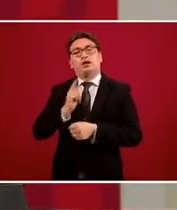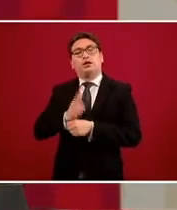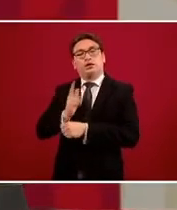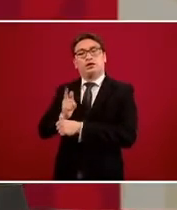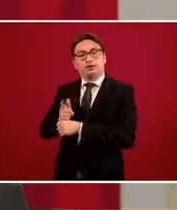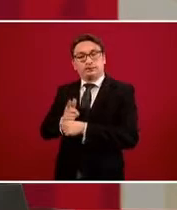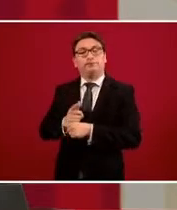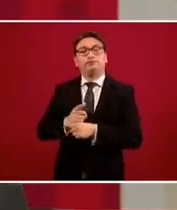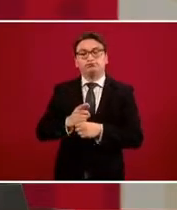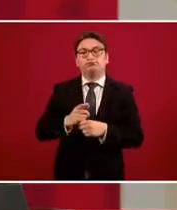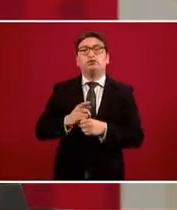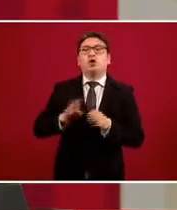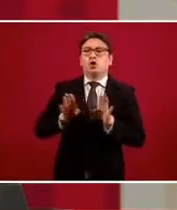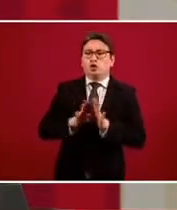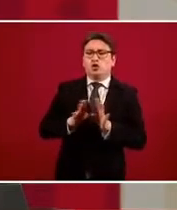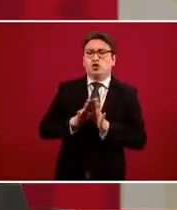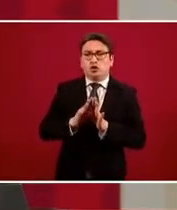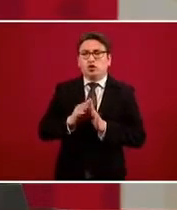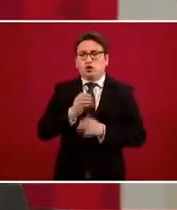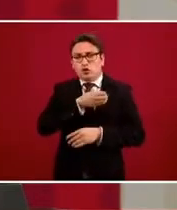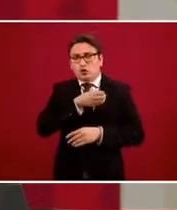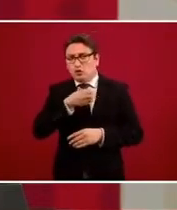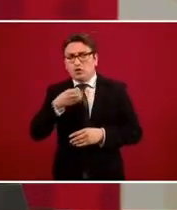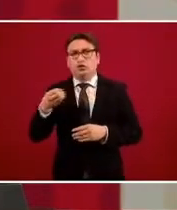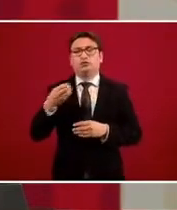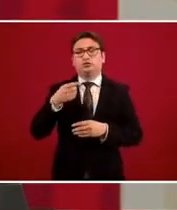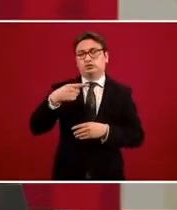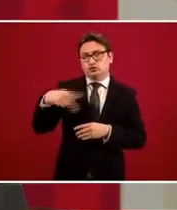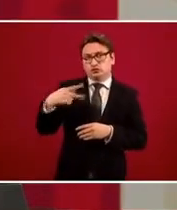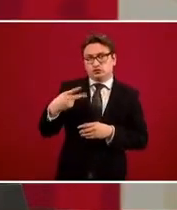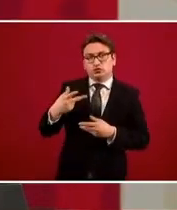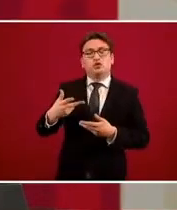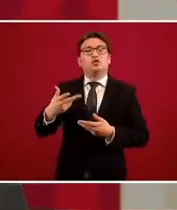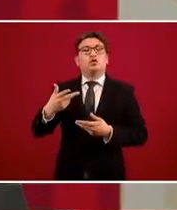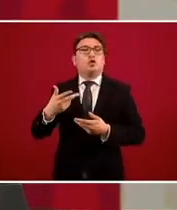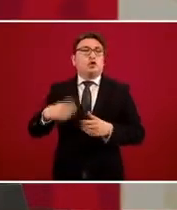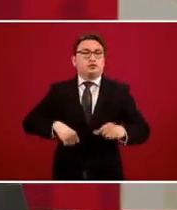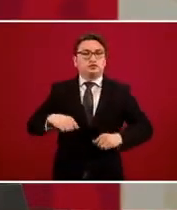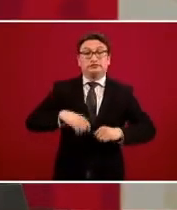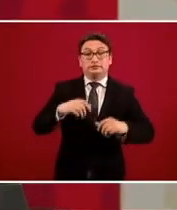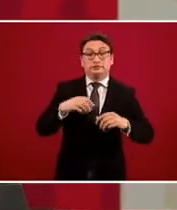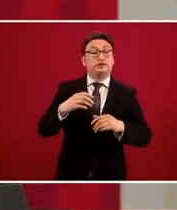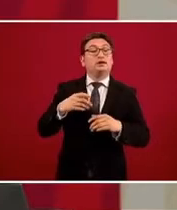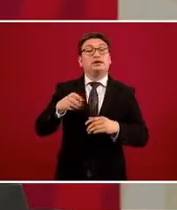productive, in which we identified how this activity